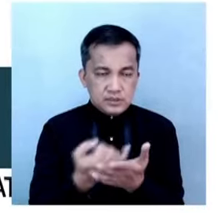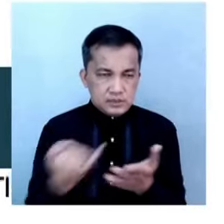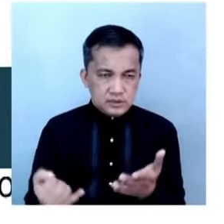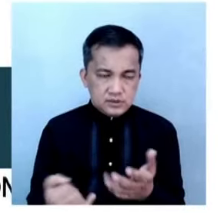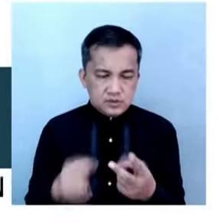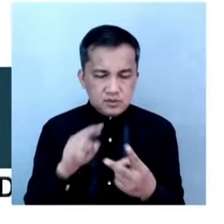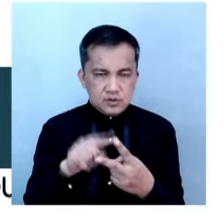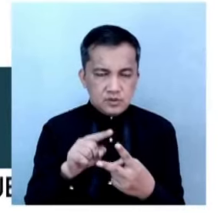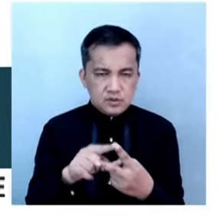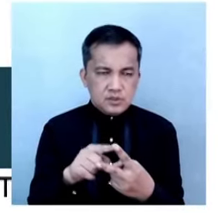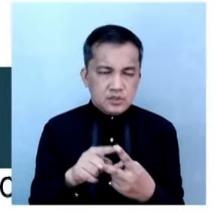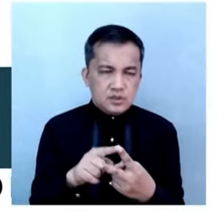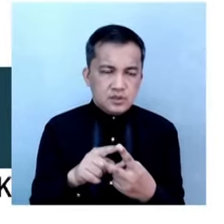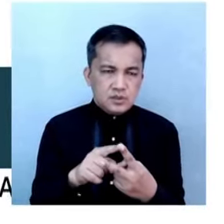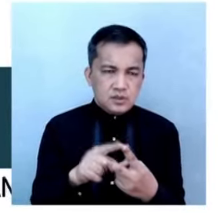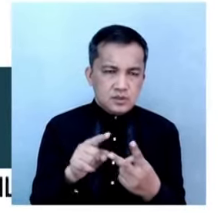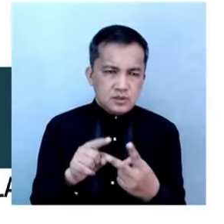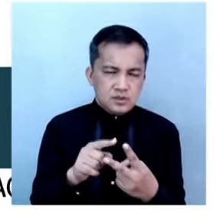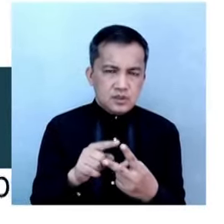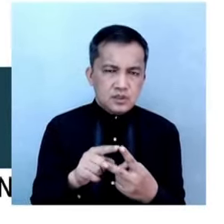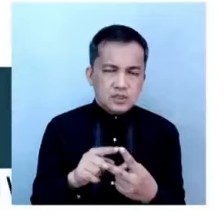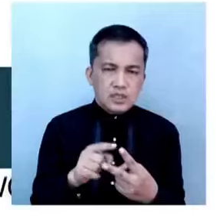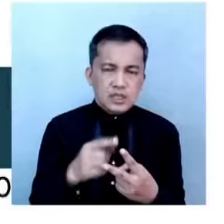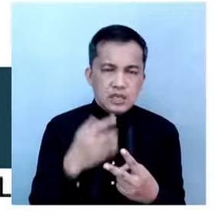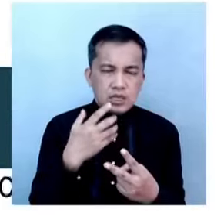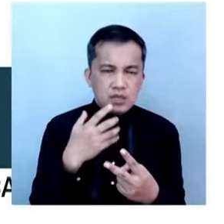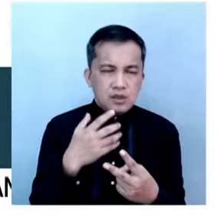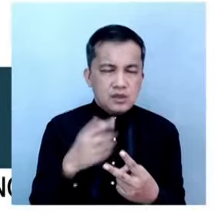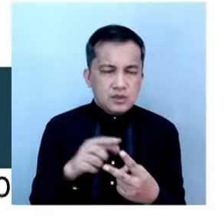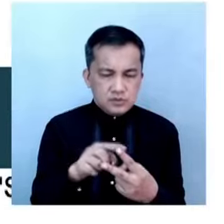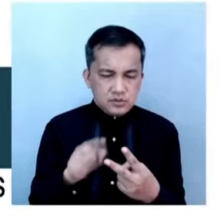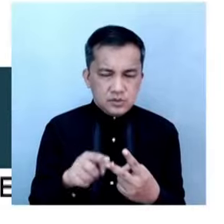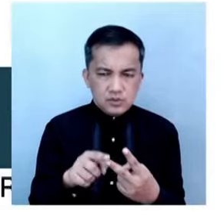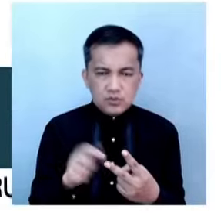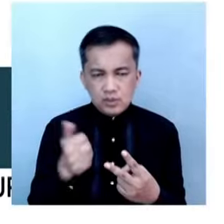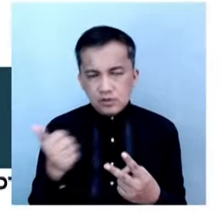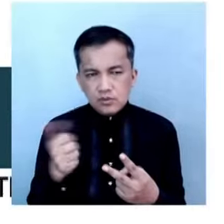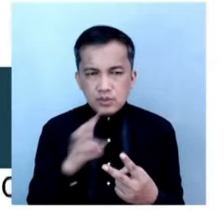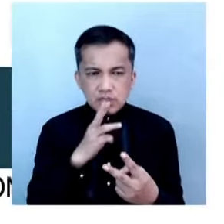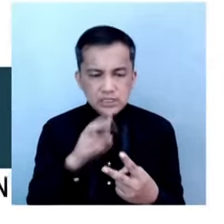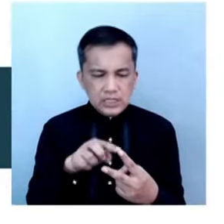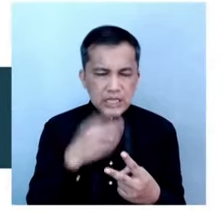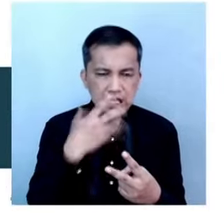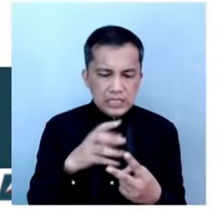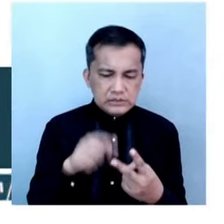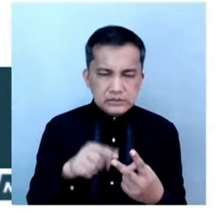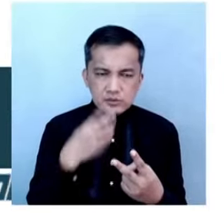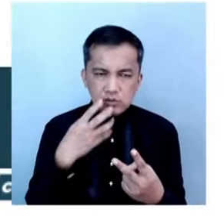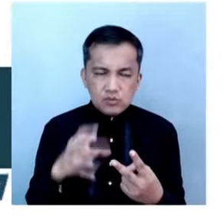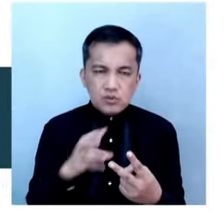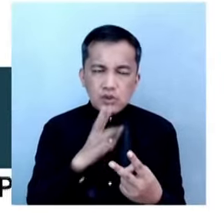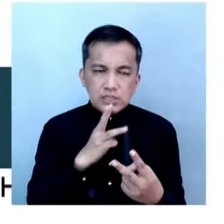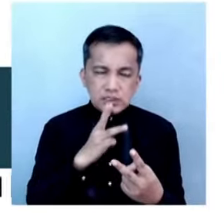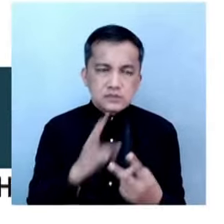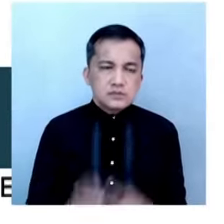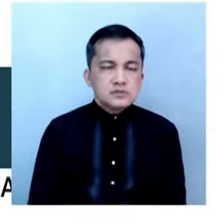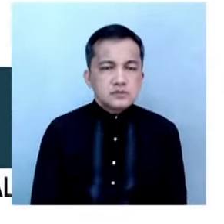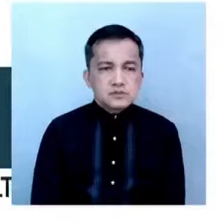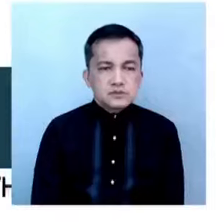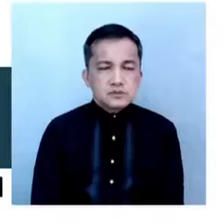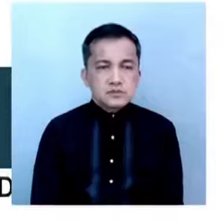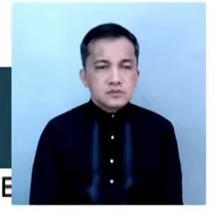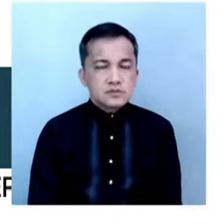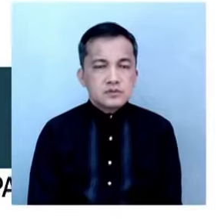is heat source, the other one is water. Kung present po yung dalawa na yun, so malaki po chance ang magkaroon ng phreatic eruptions. Now, based po